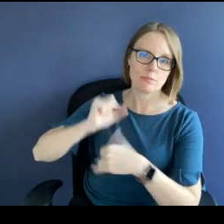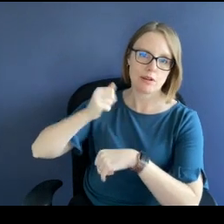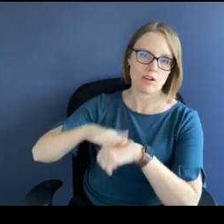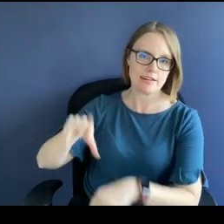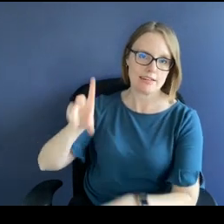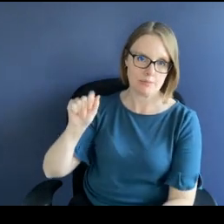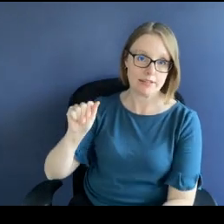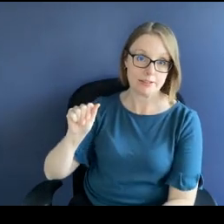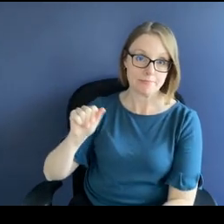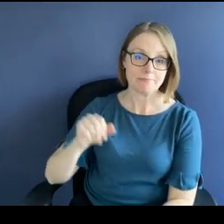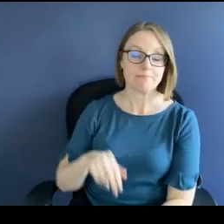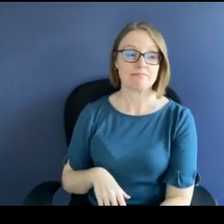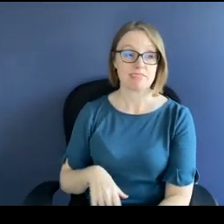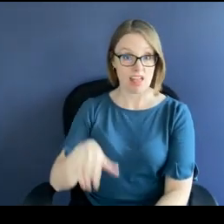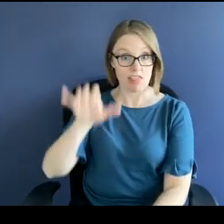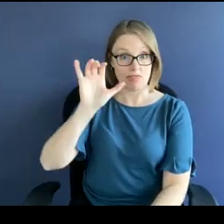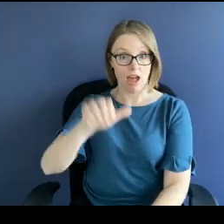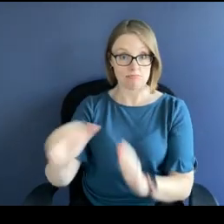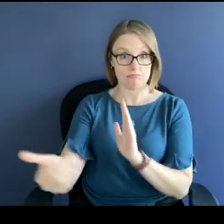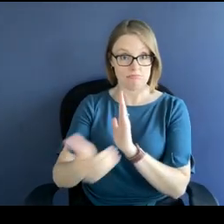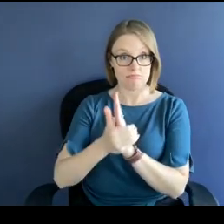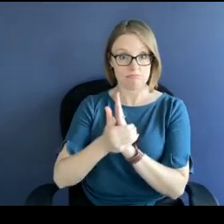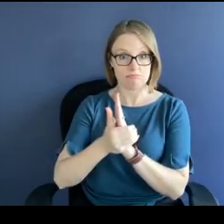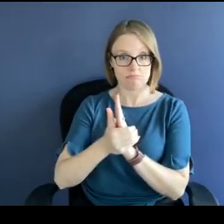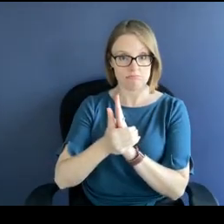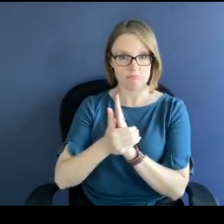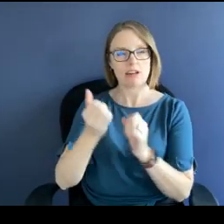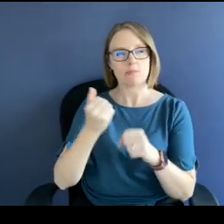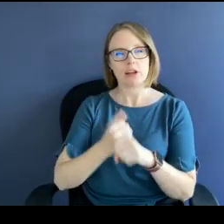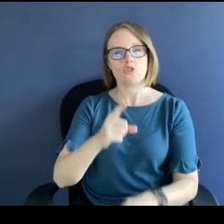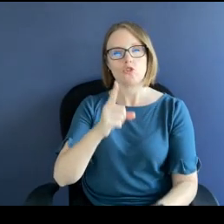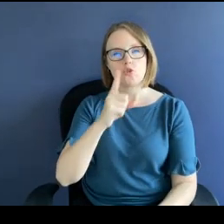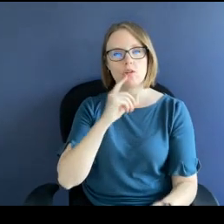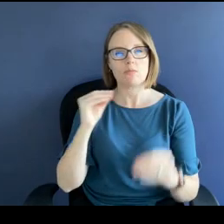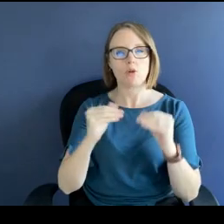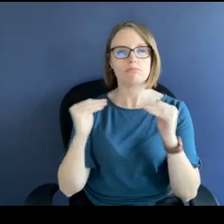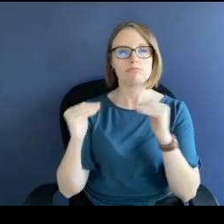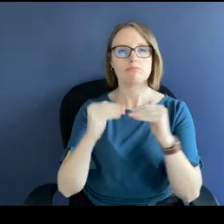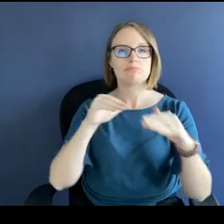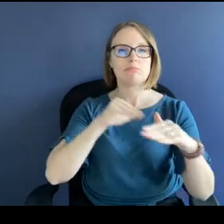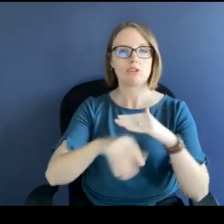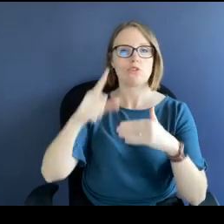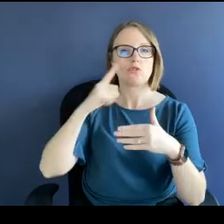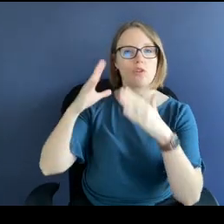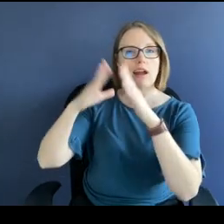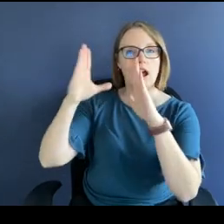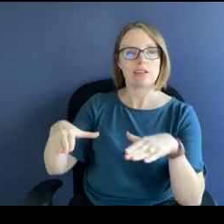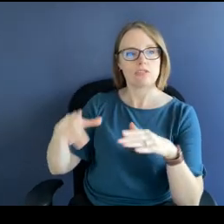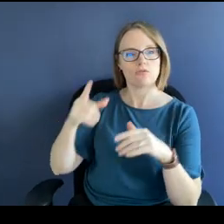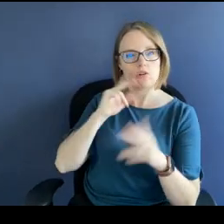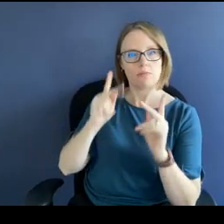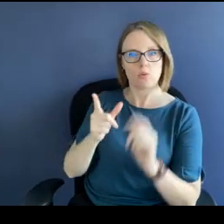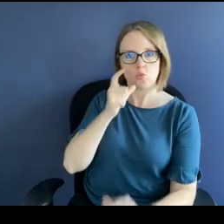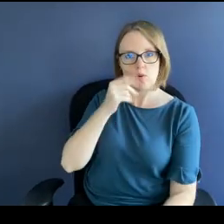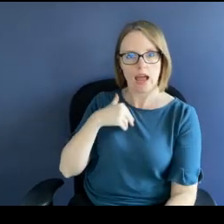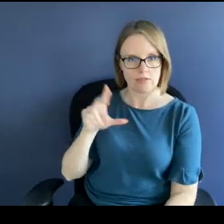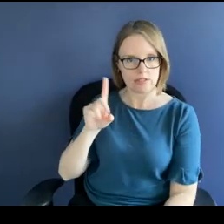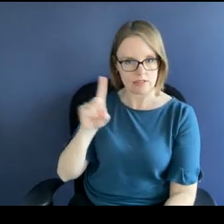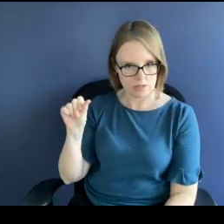This change ensured equal access to housing for people with